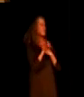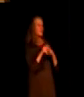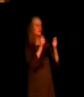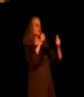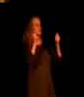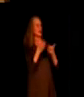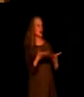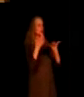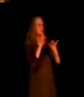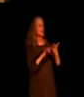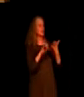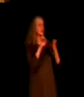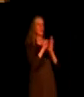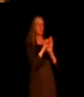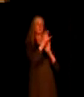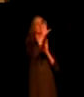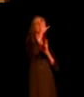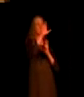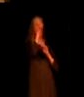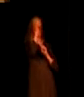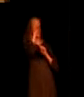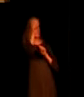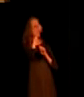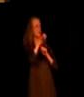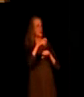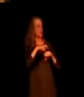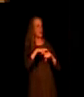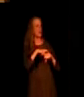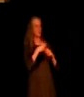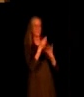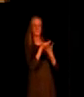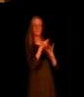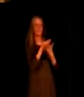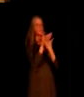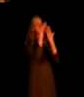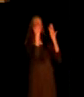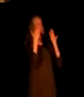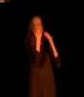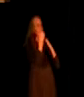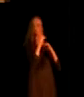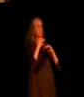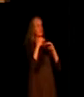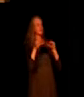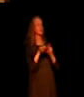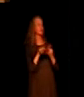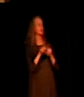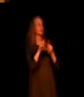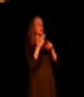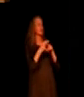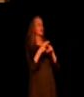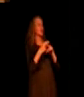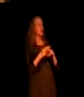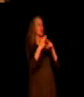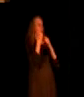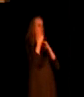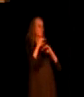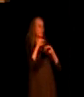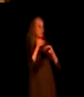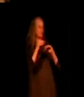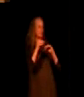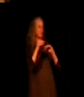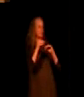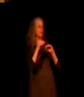launch at the time. So we were not only money limited, but weight limited. The rule of thumb of the time is it took